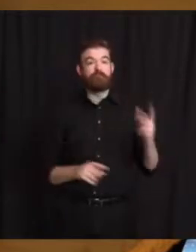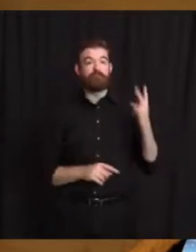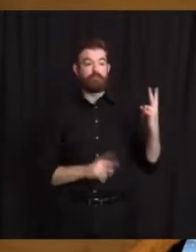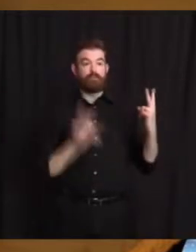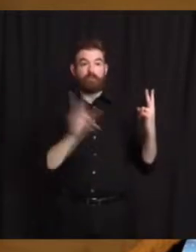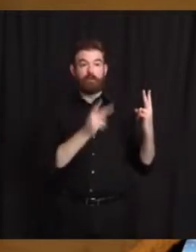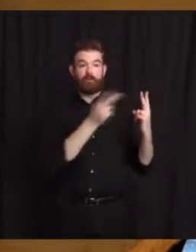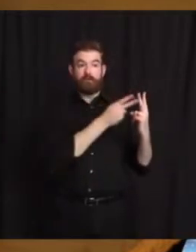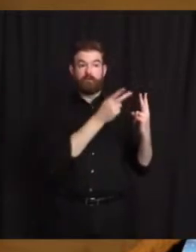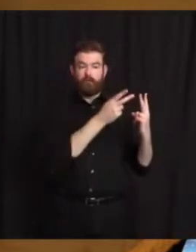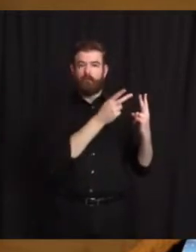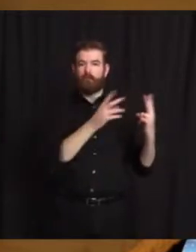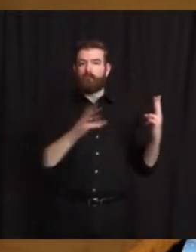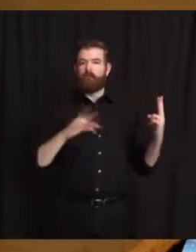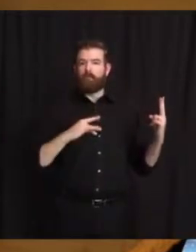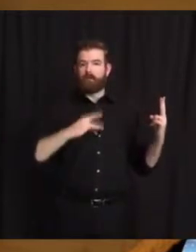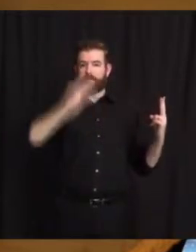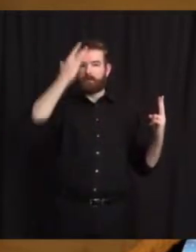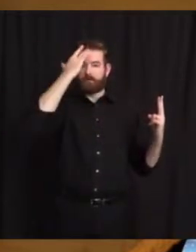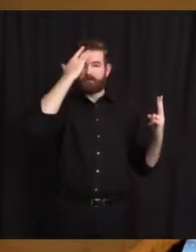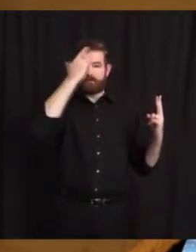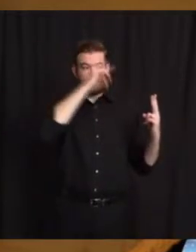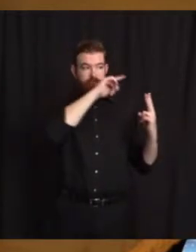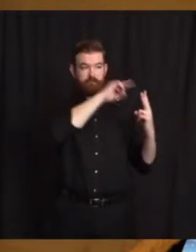attended gatherings at their church in March.